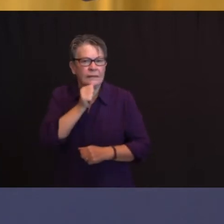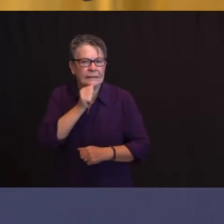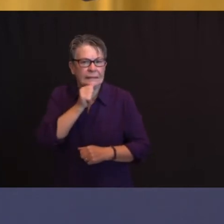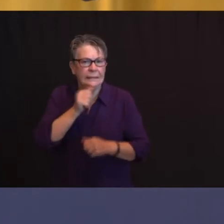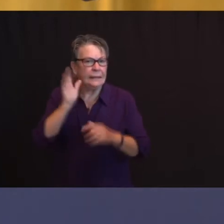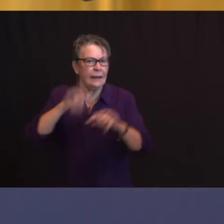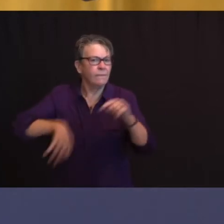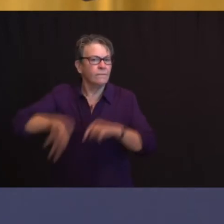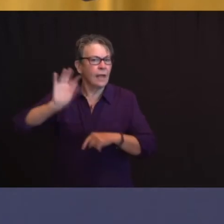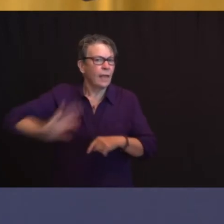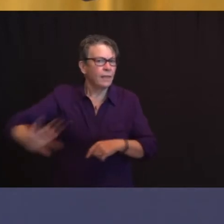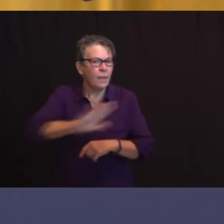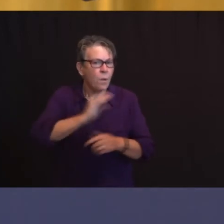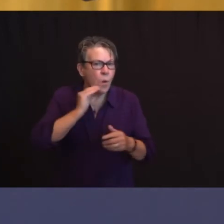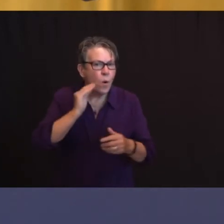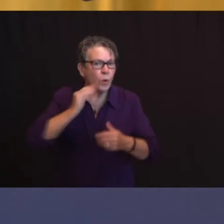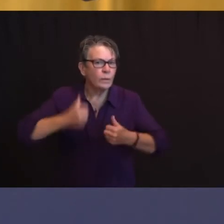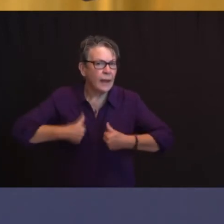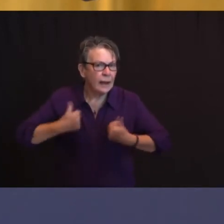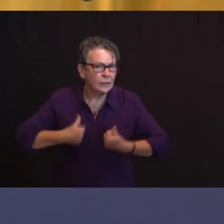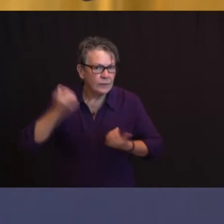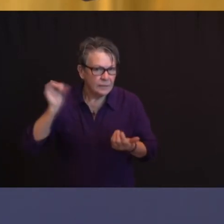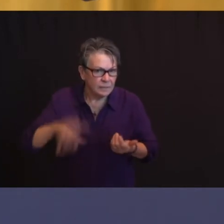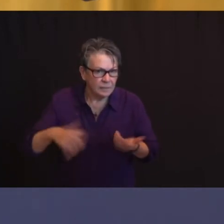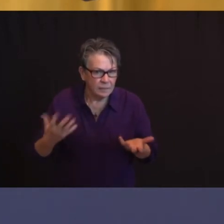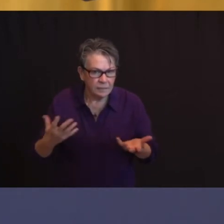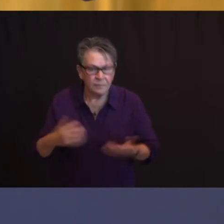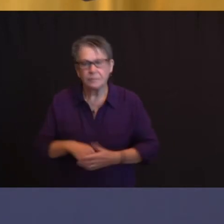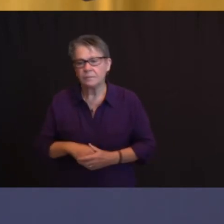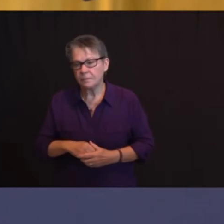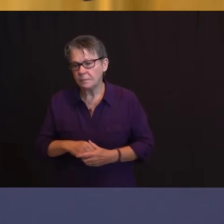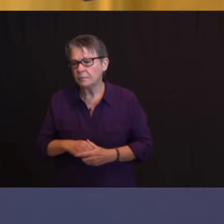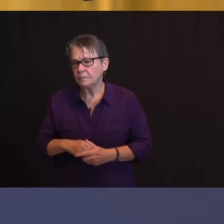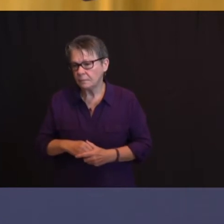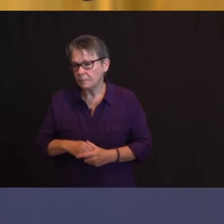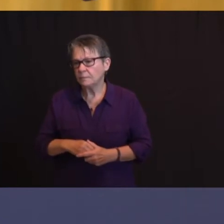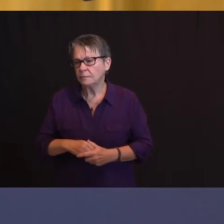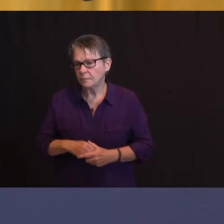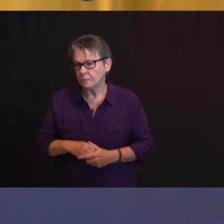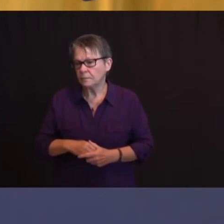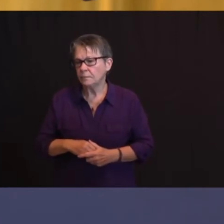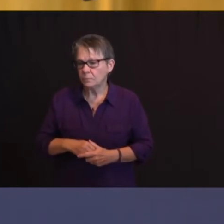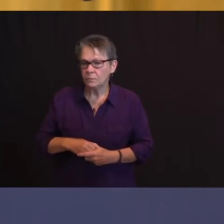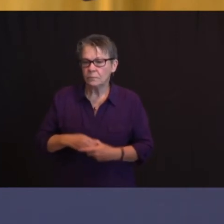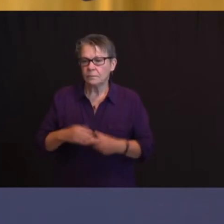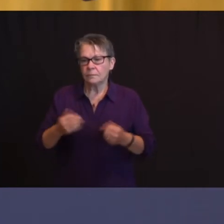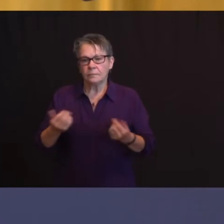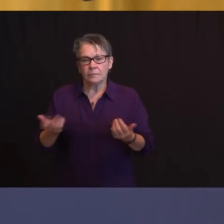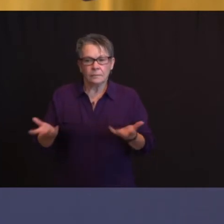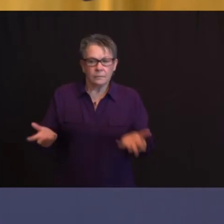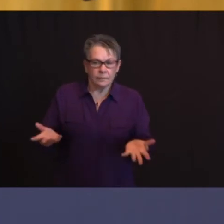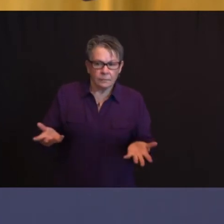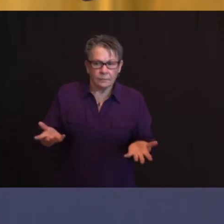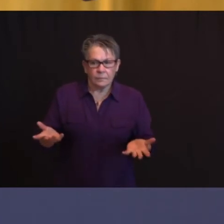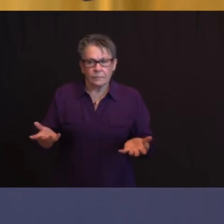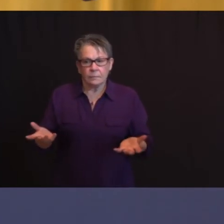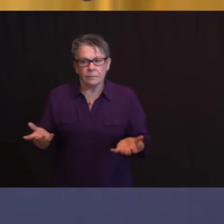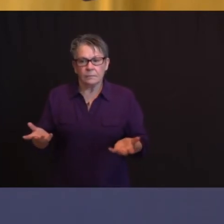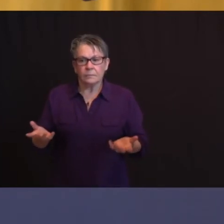Tina on anything we miss. Those are 4 outstanding mayors, by the way. I was with Mayor Baraka yesterday at Port